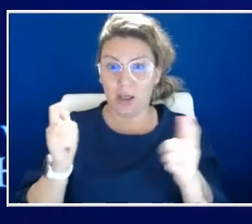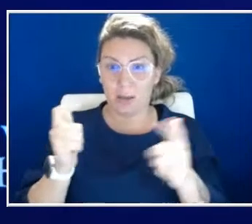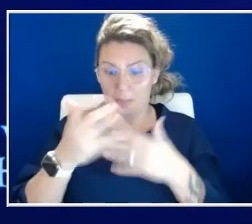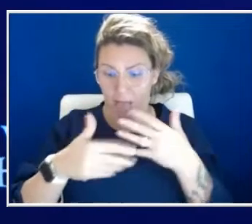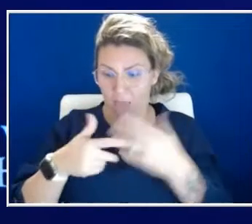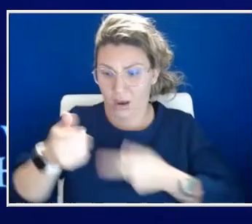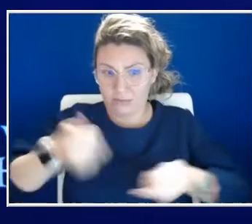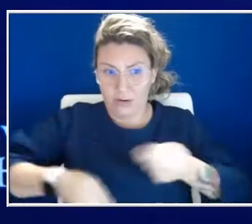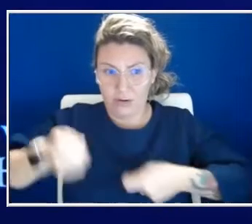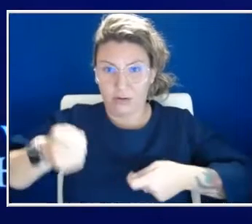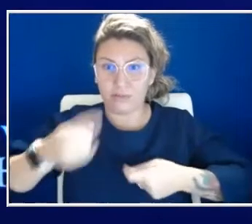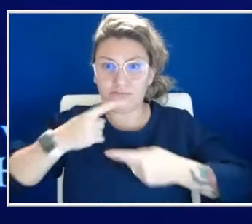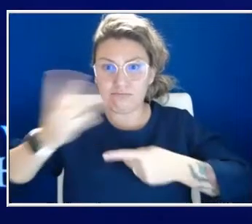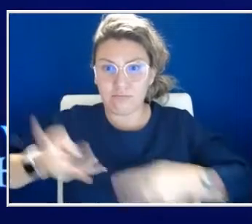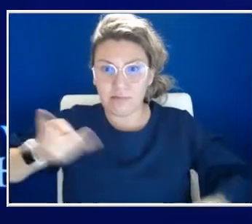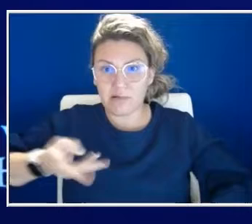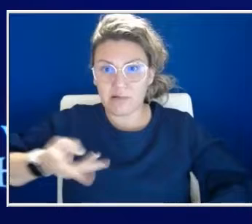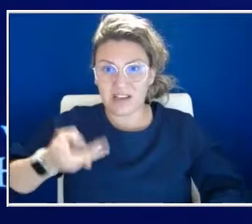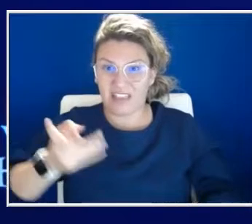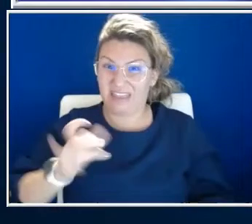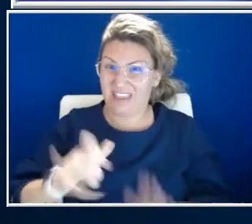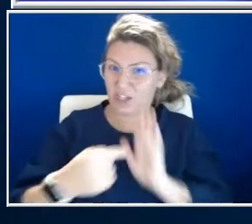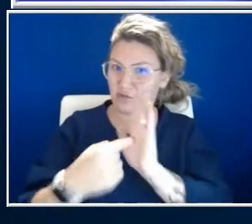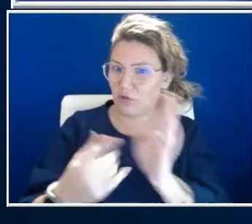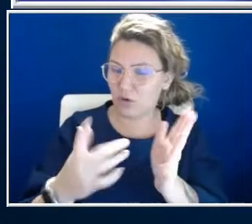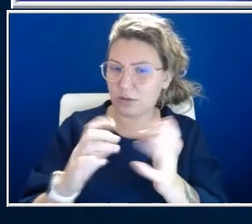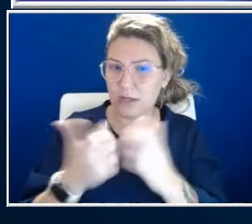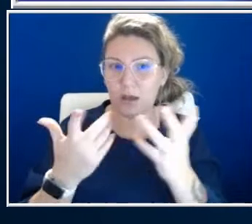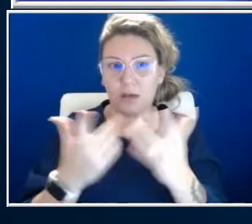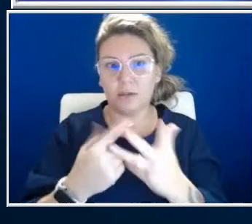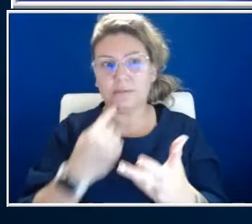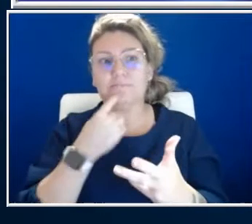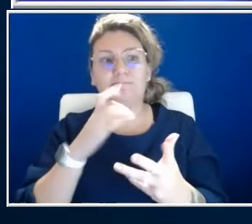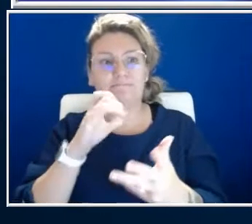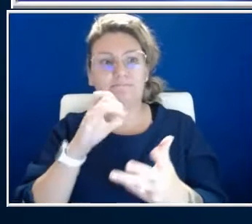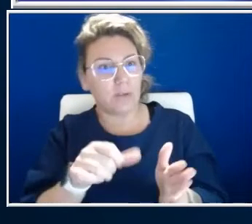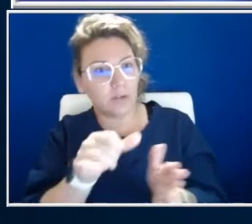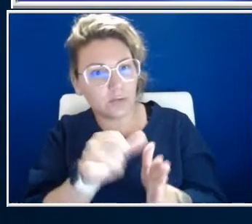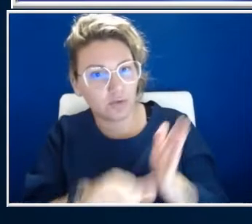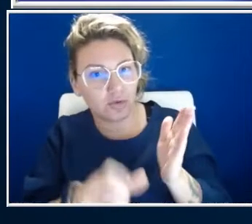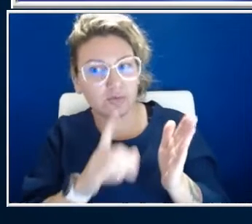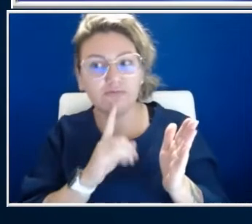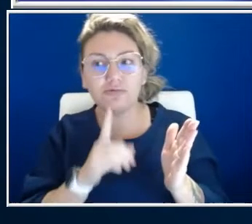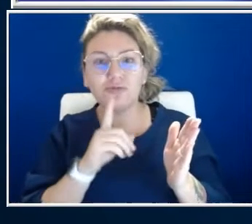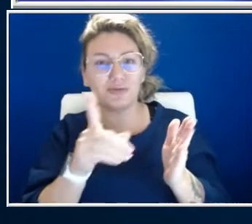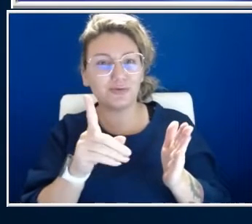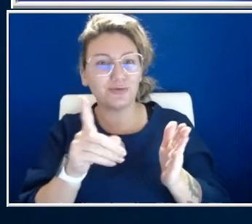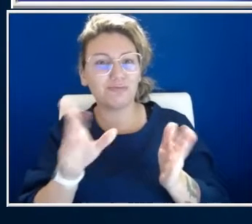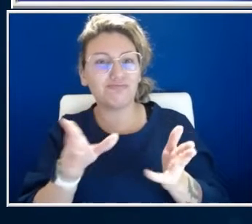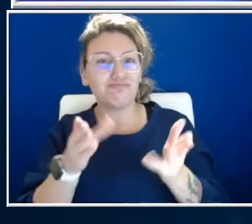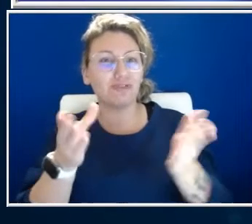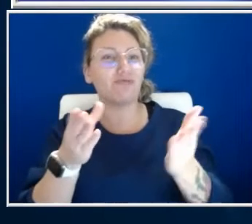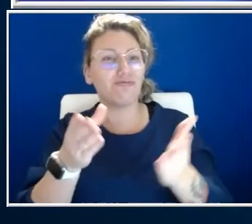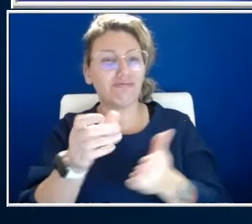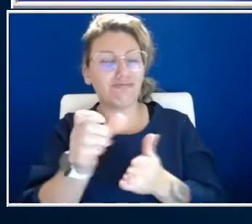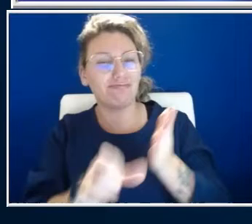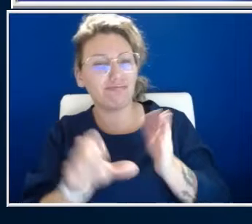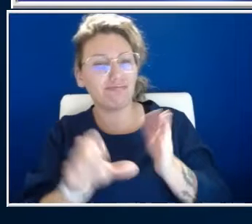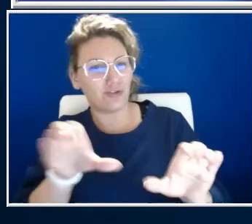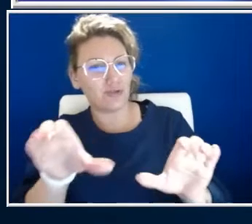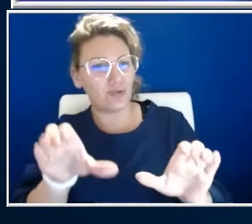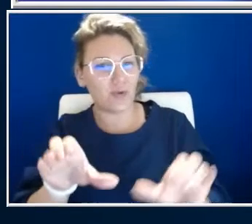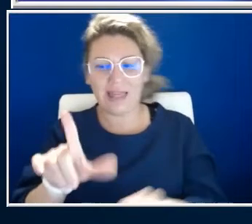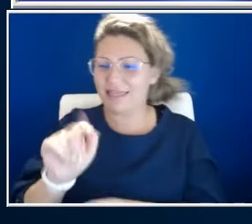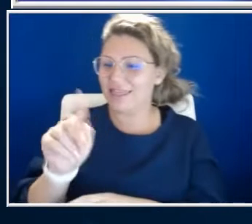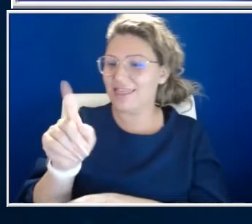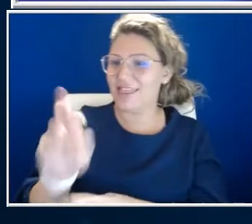of dire situation that Curtis was in. So Dr. Kumer, you perform liver and kidney transplants. You take them out. What were your thoughts when you